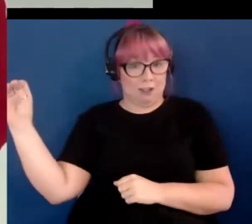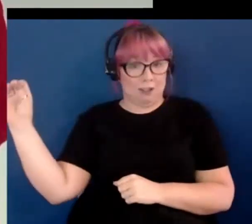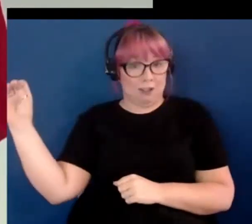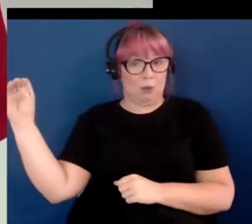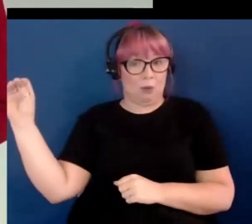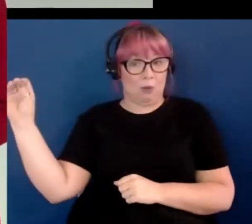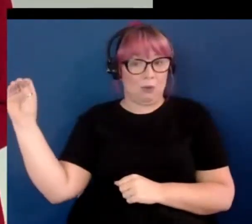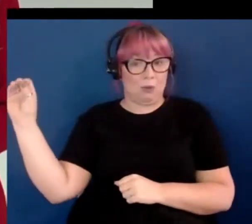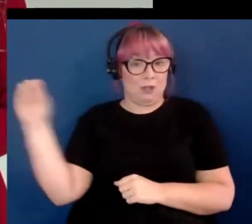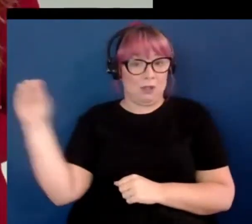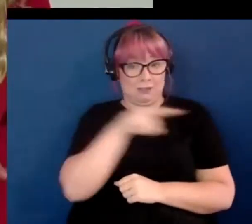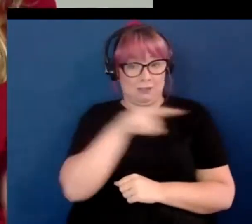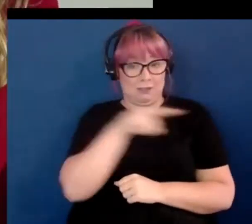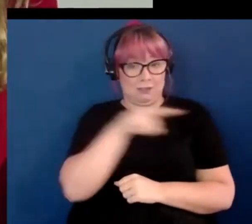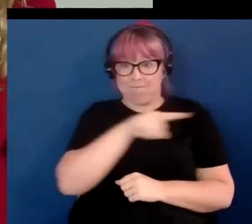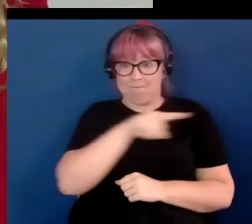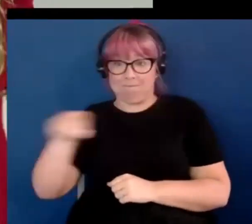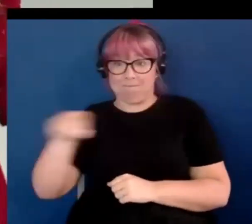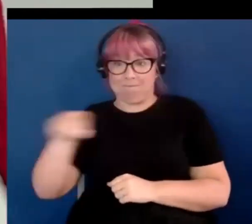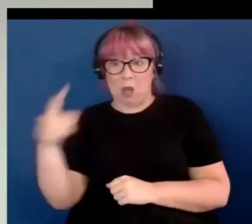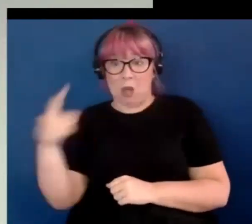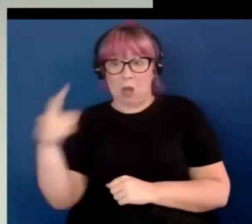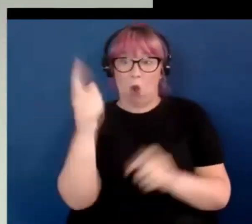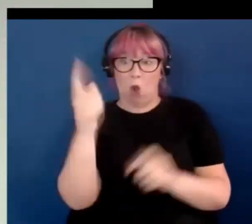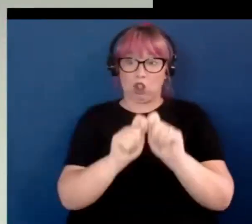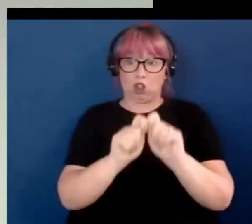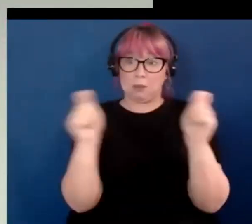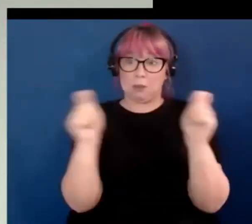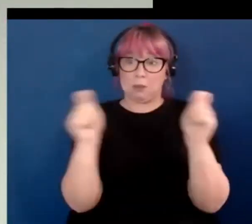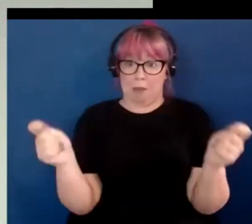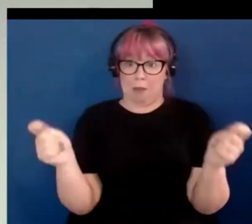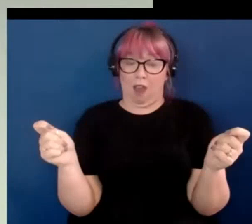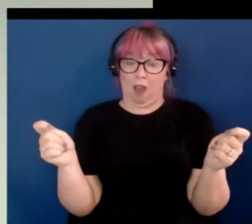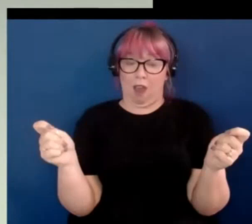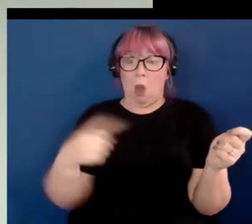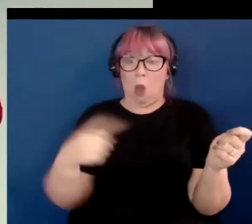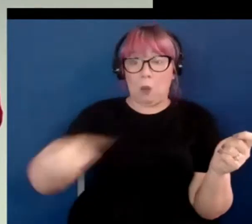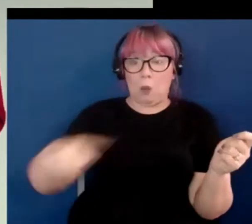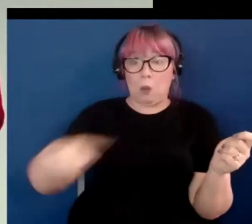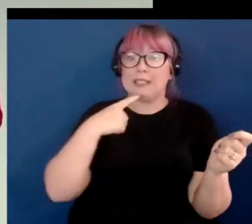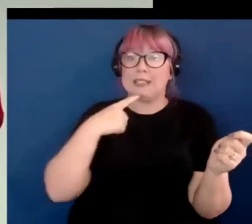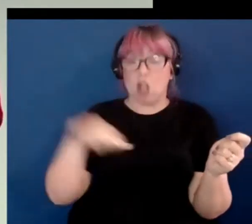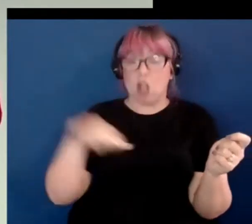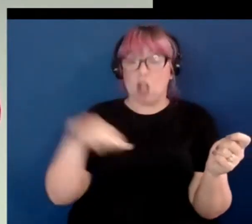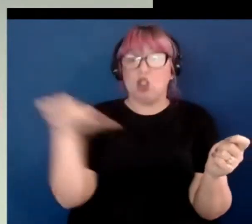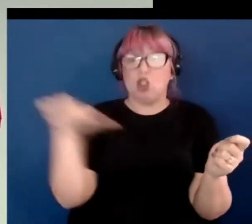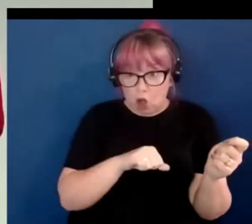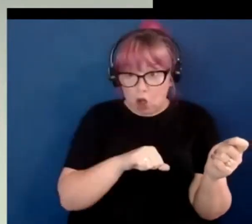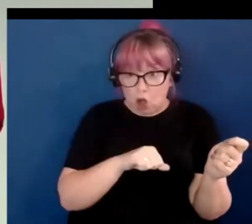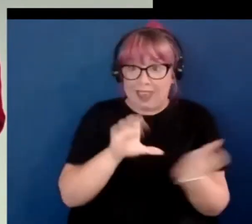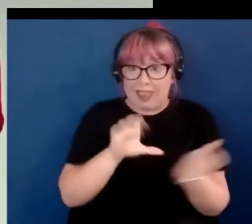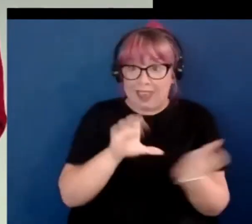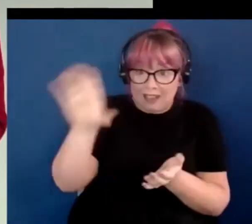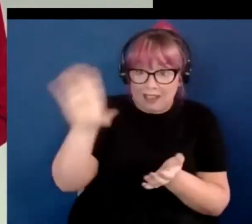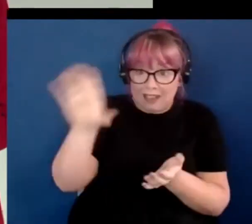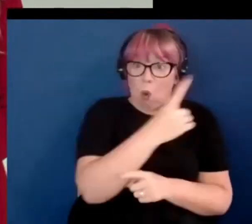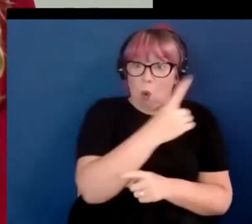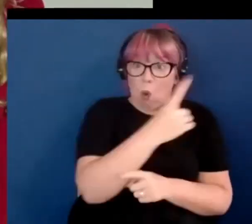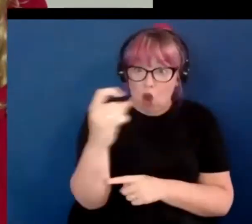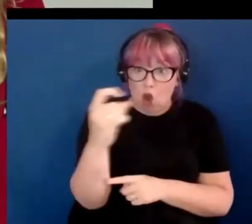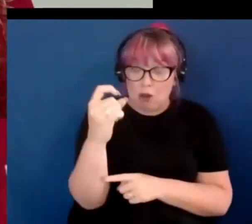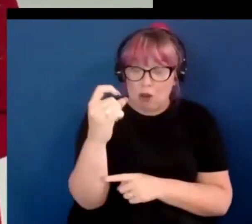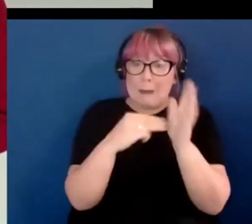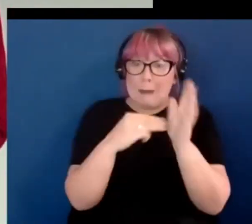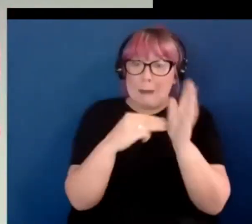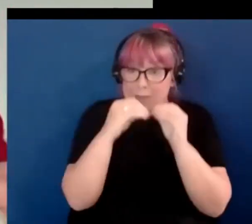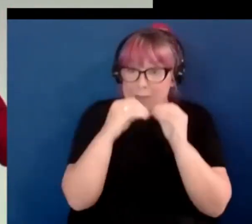headline in one newspaper after we said that we should be investing £100 billion a year to transform our economy into